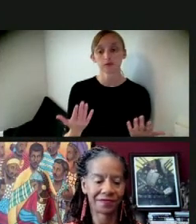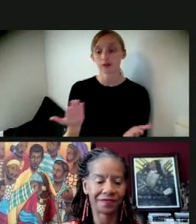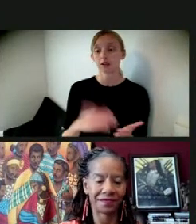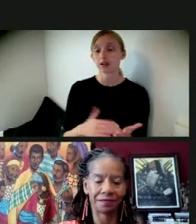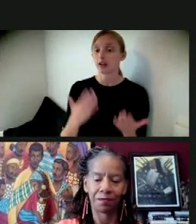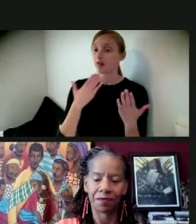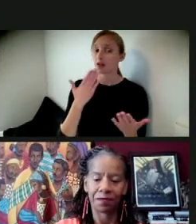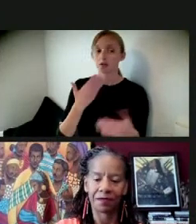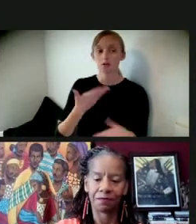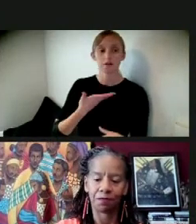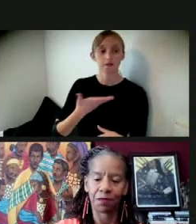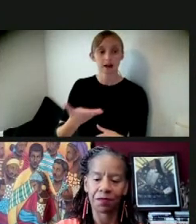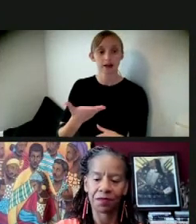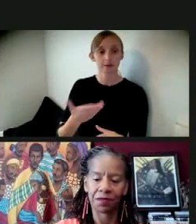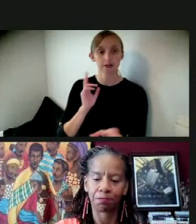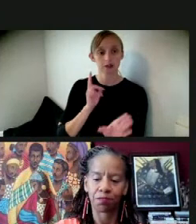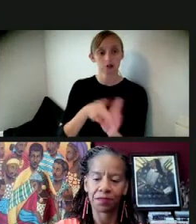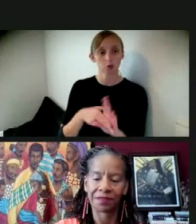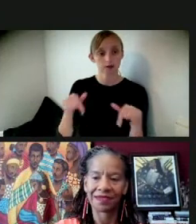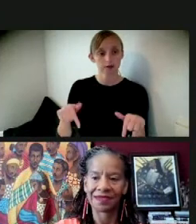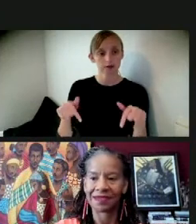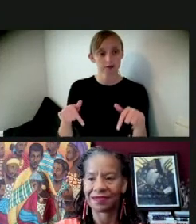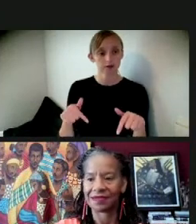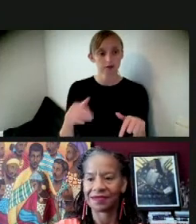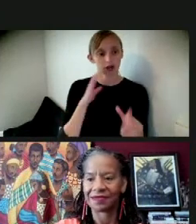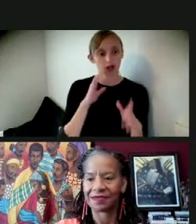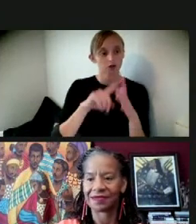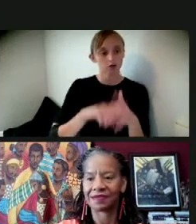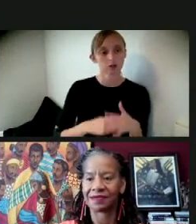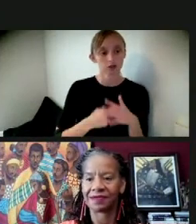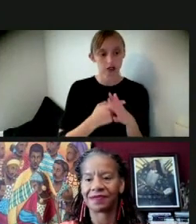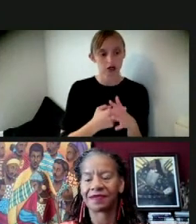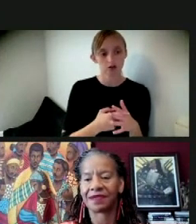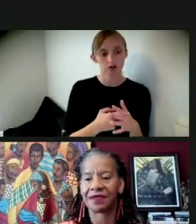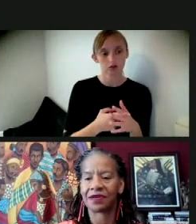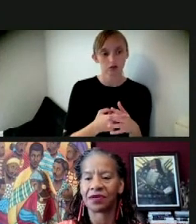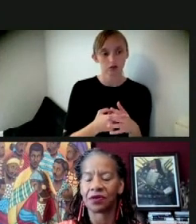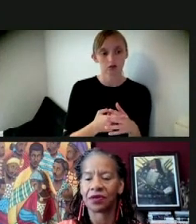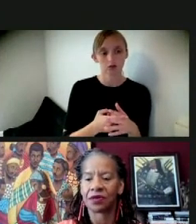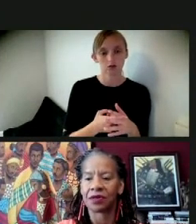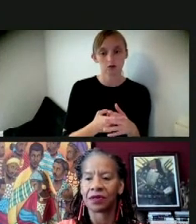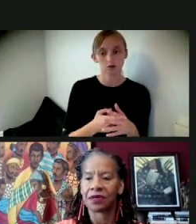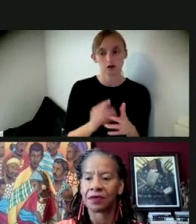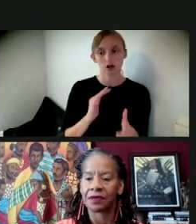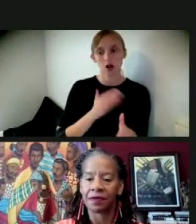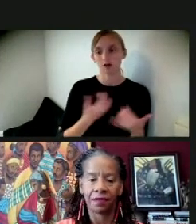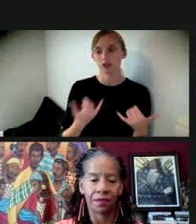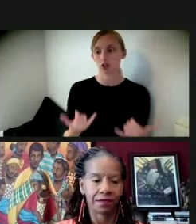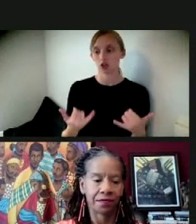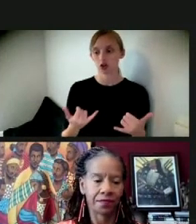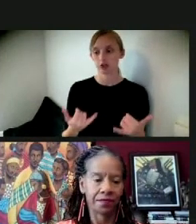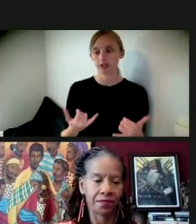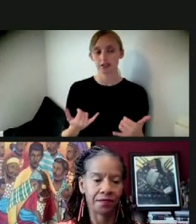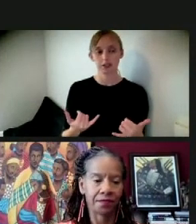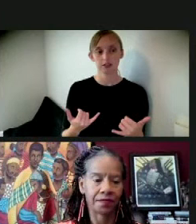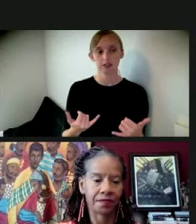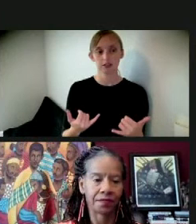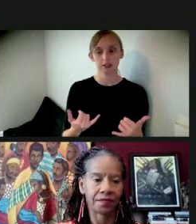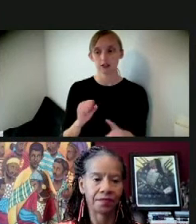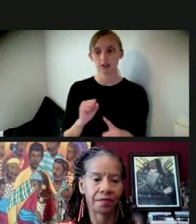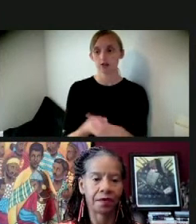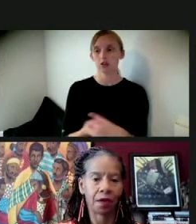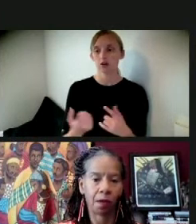having me. And I'll just start off with our current situation. You asked